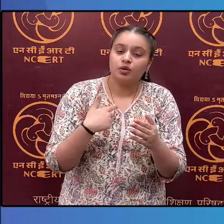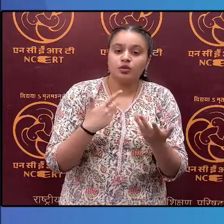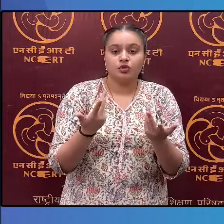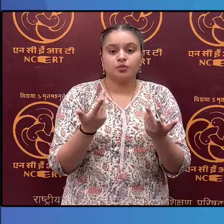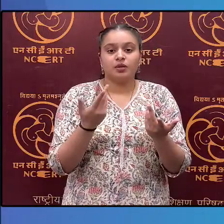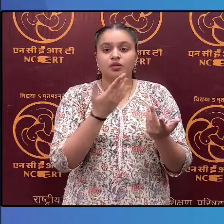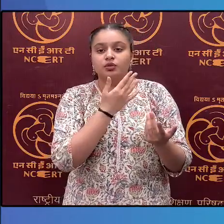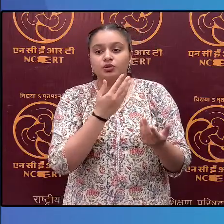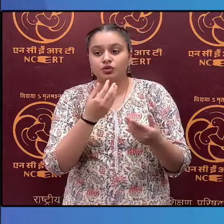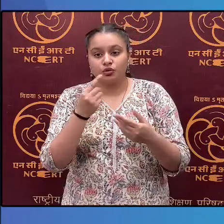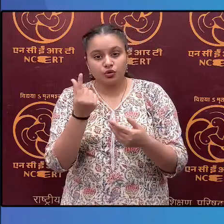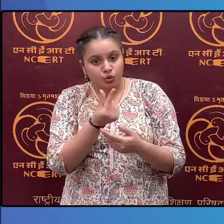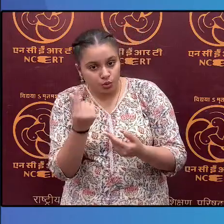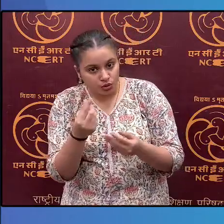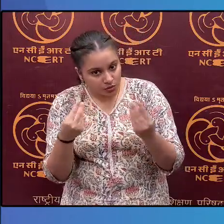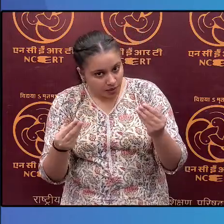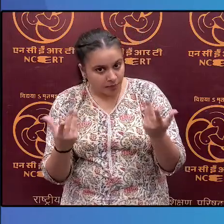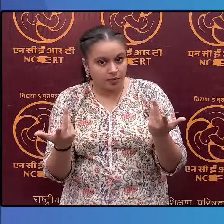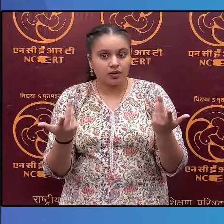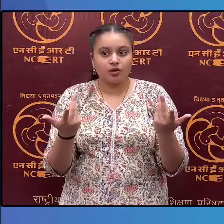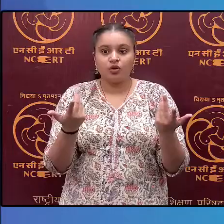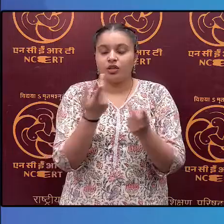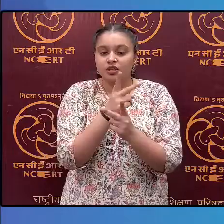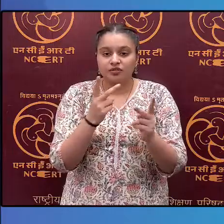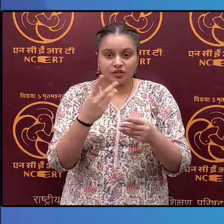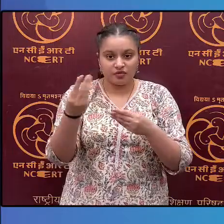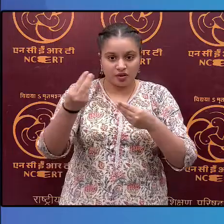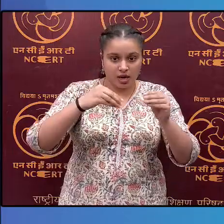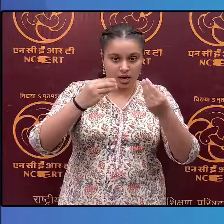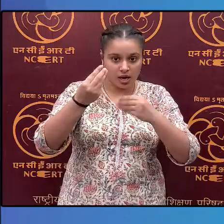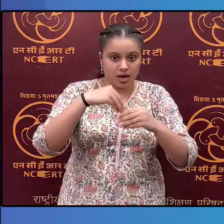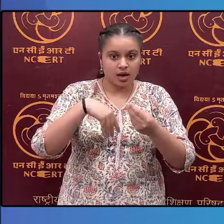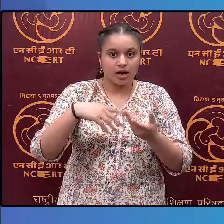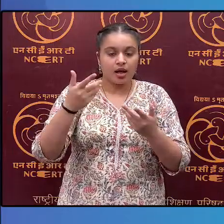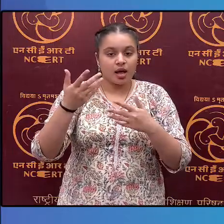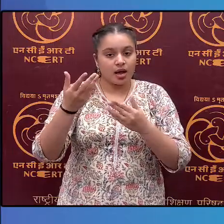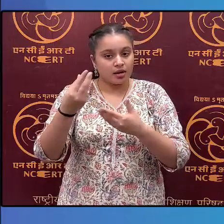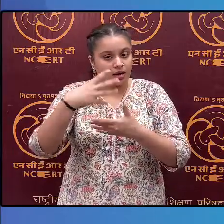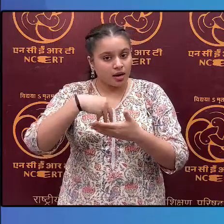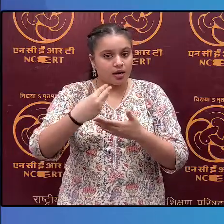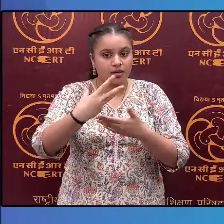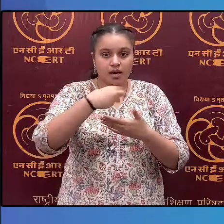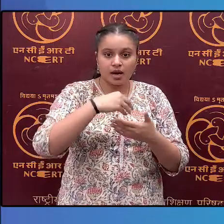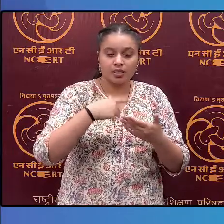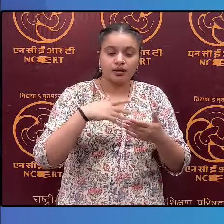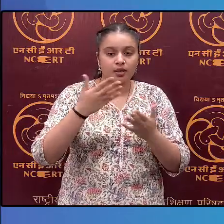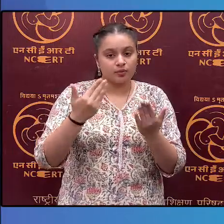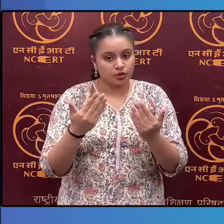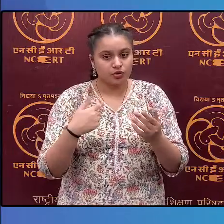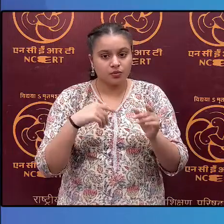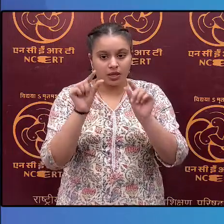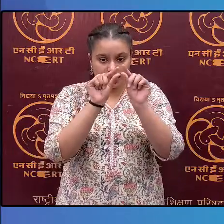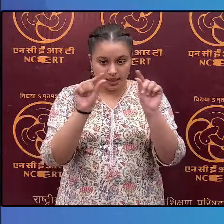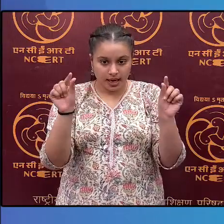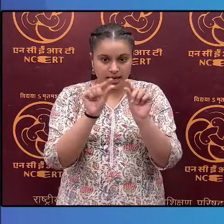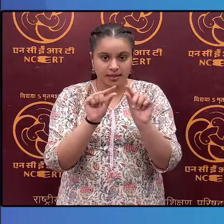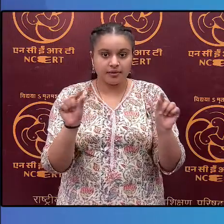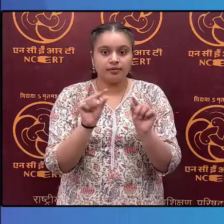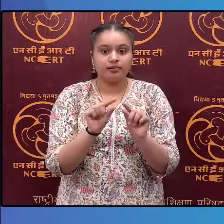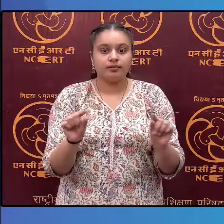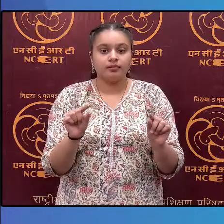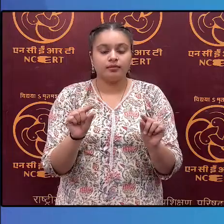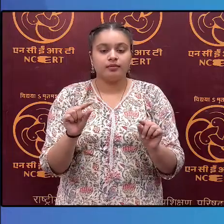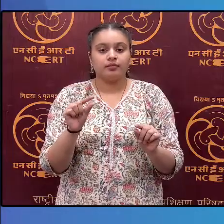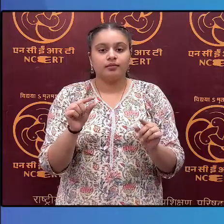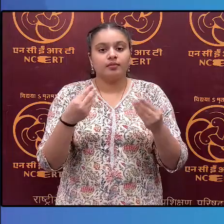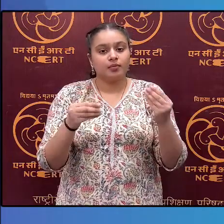be a used paper. You can also add certain variation, like I have put a flag on here and I have used a lined paper. It was a used paper and I have used it.